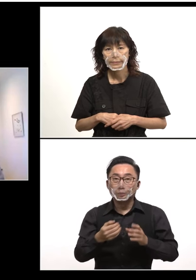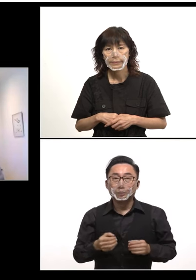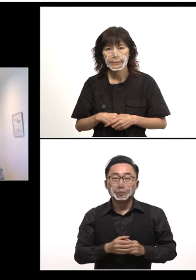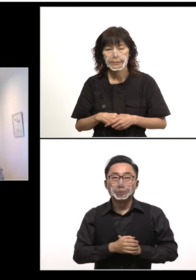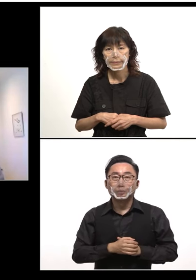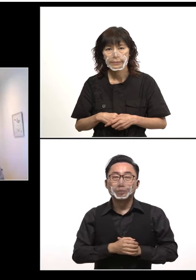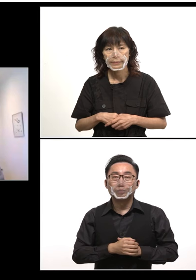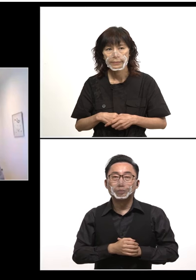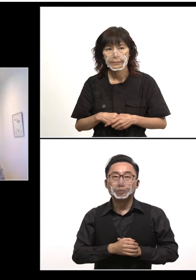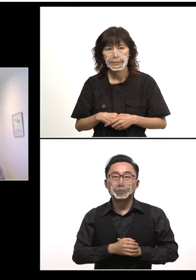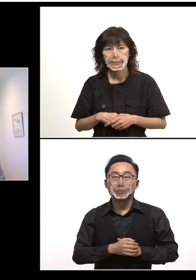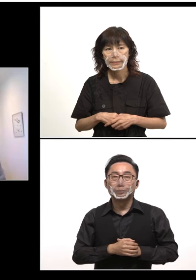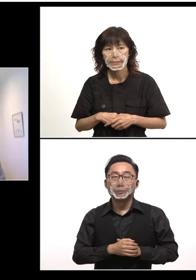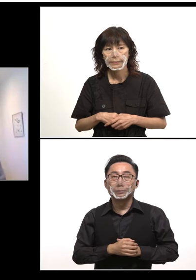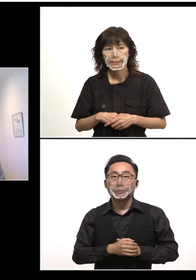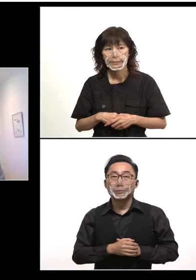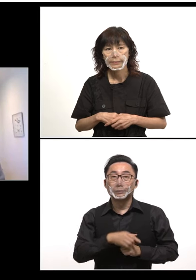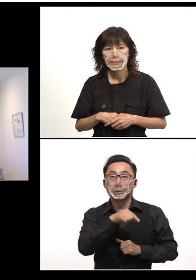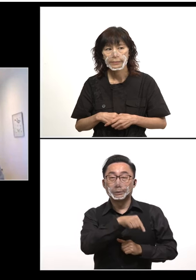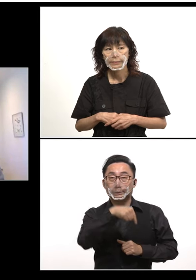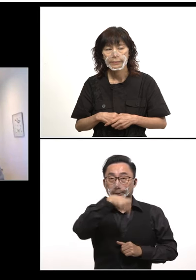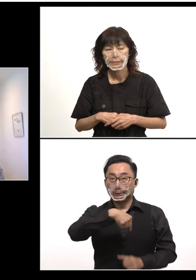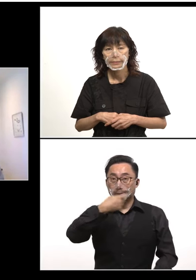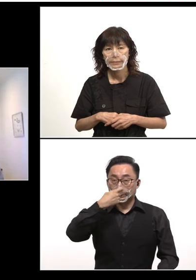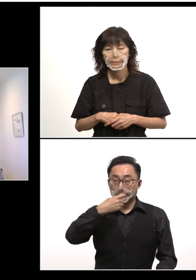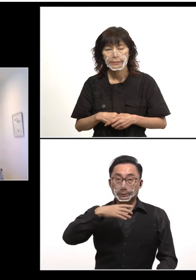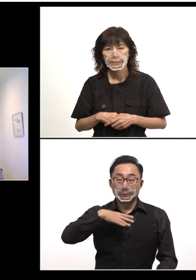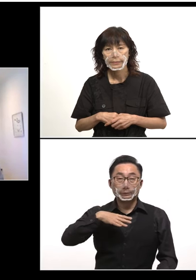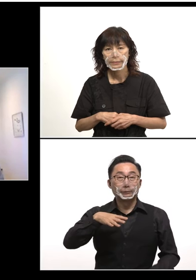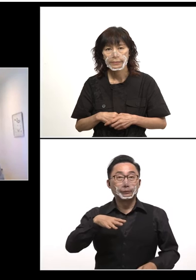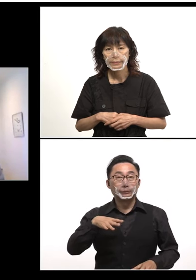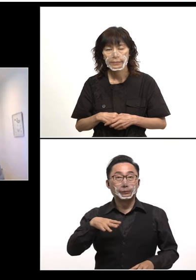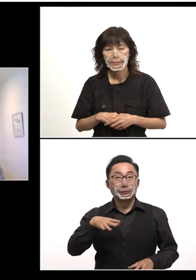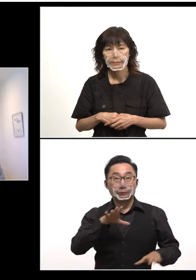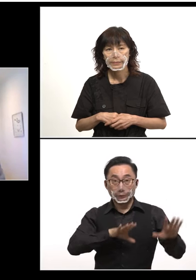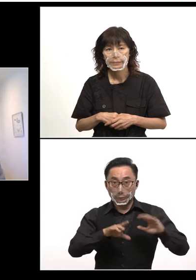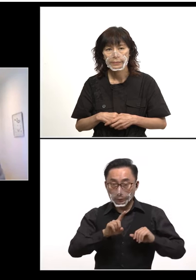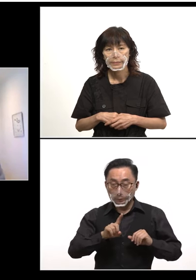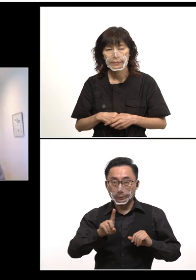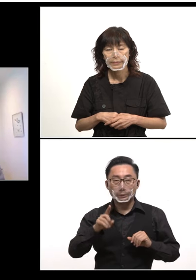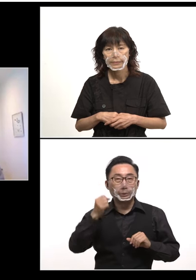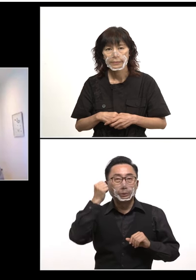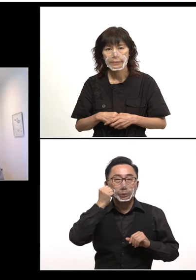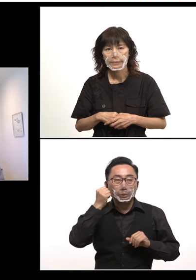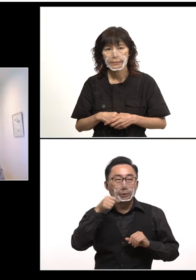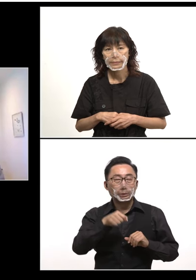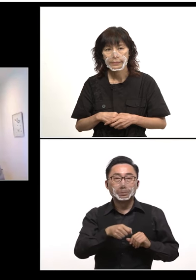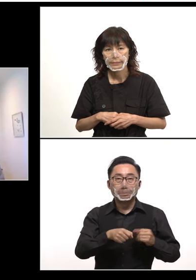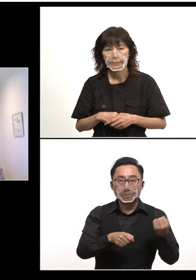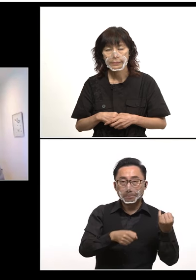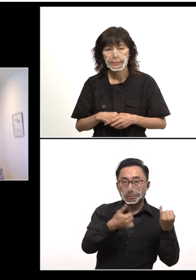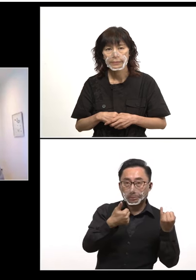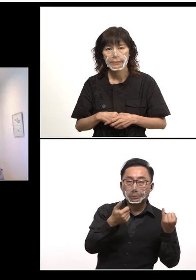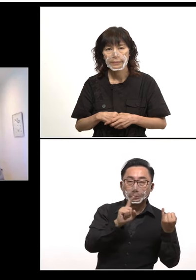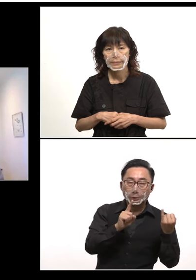UK, whether that's working or not for care for older adults, and it will explore vulnerabilities and what